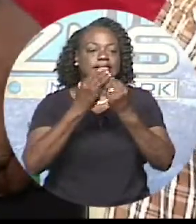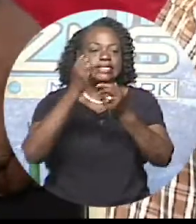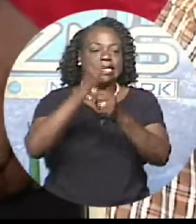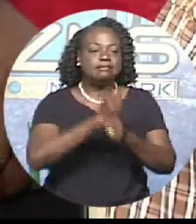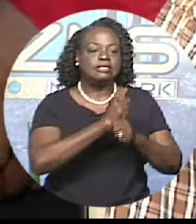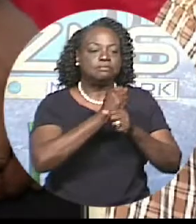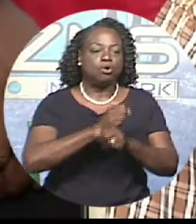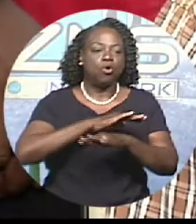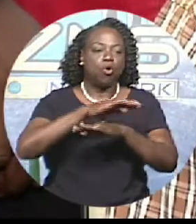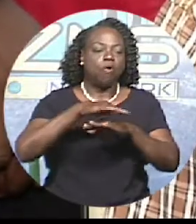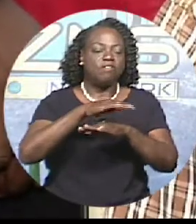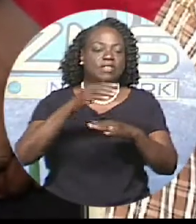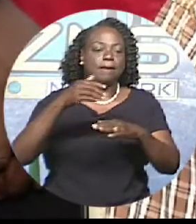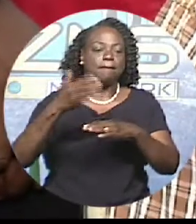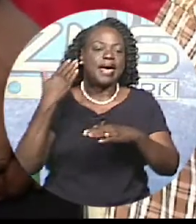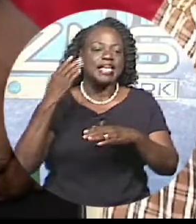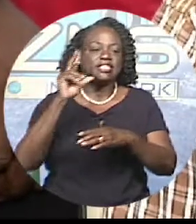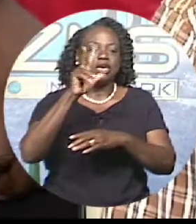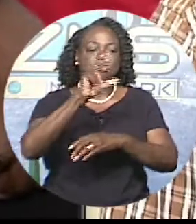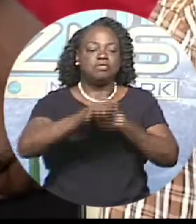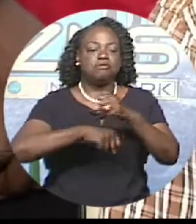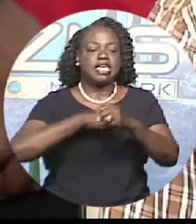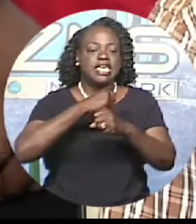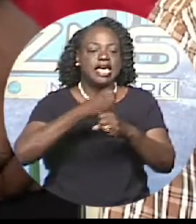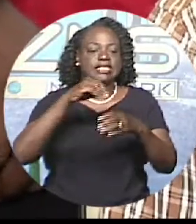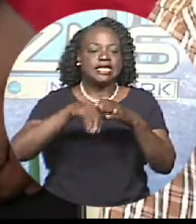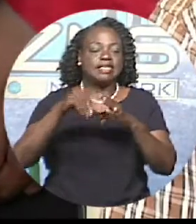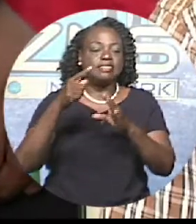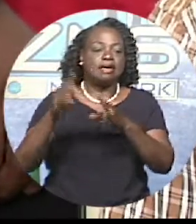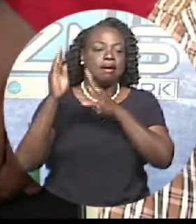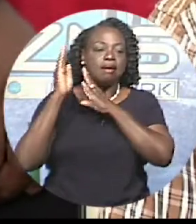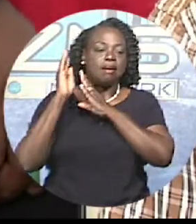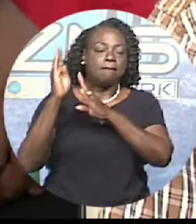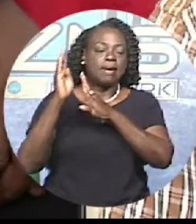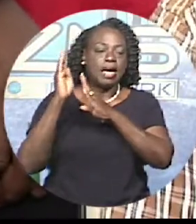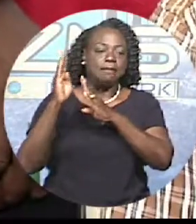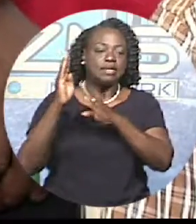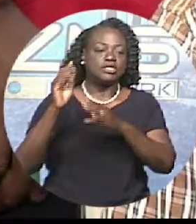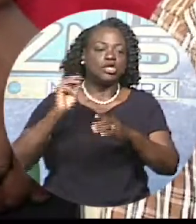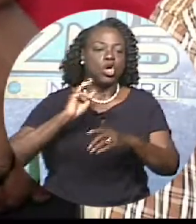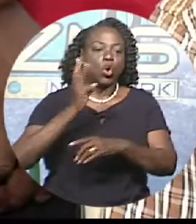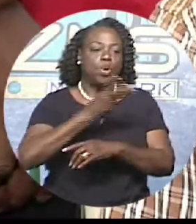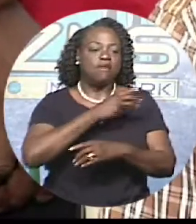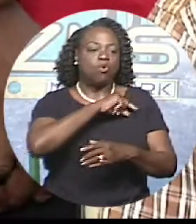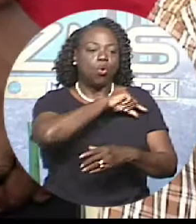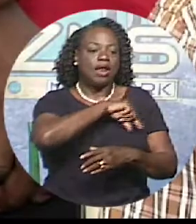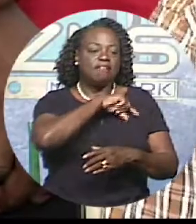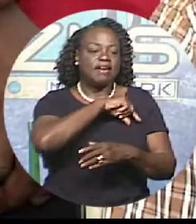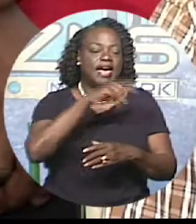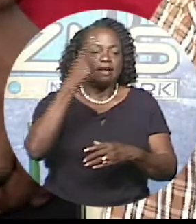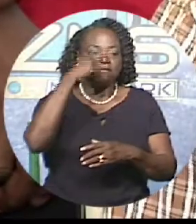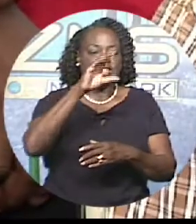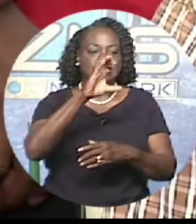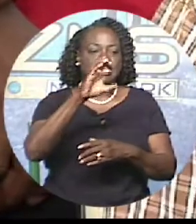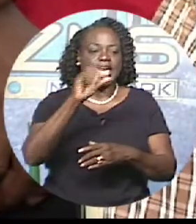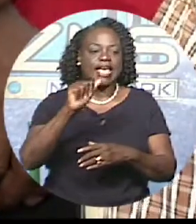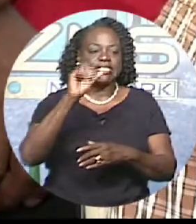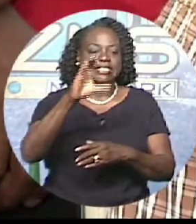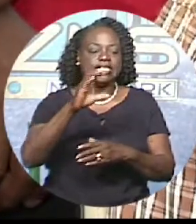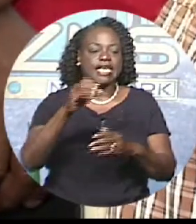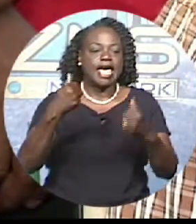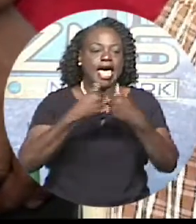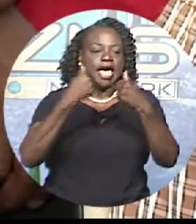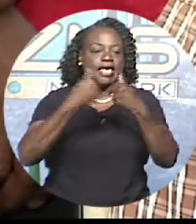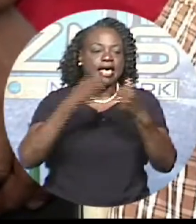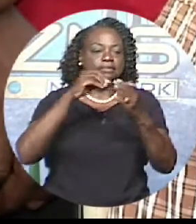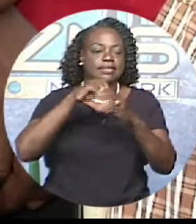in the Bahamas. There is no other team sport. We have qualified for the CAC Games in November. We haven't had a qualification of a team